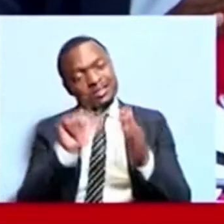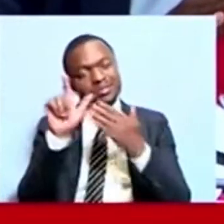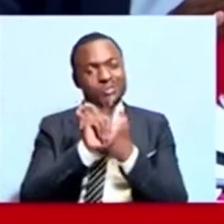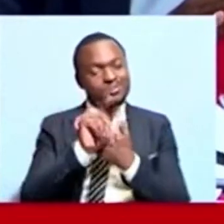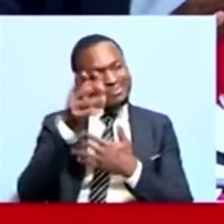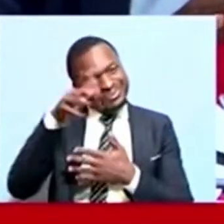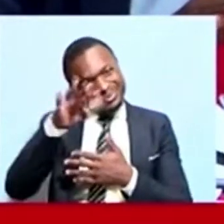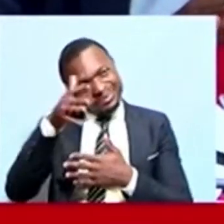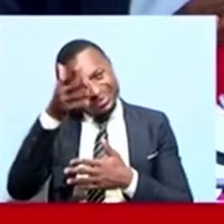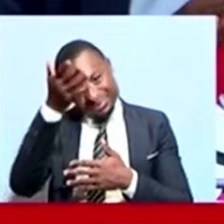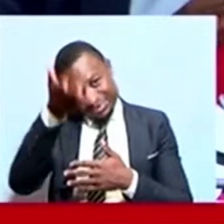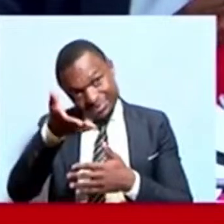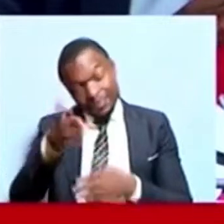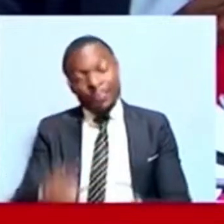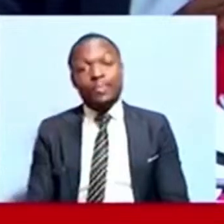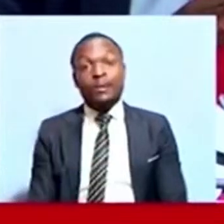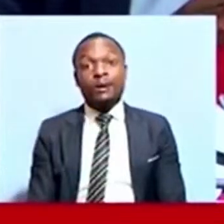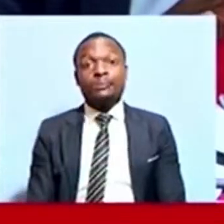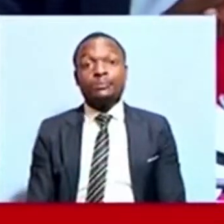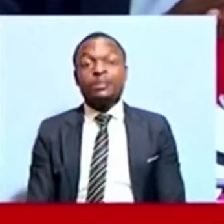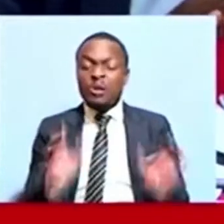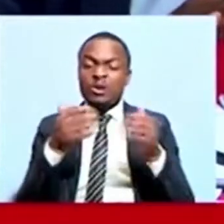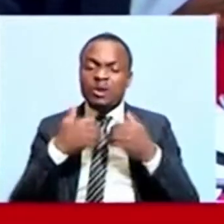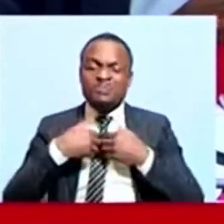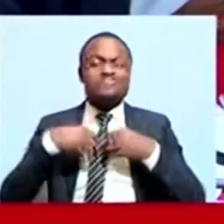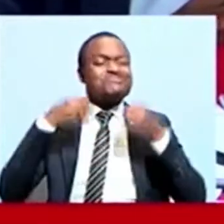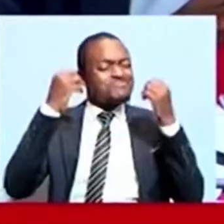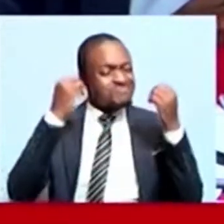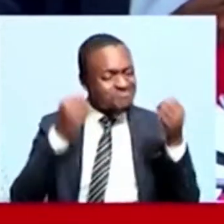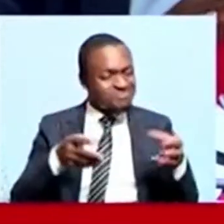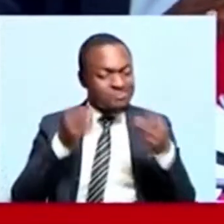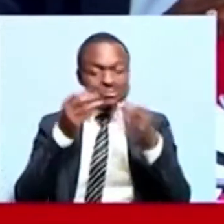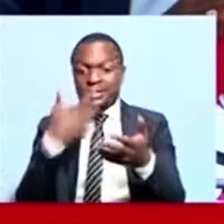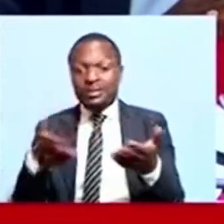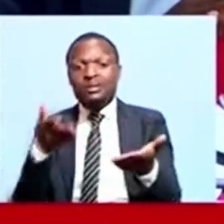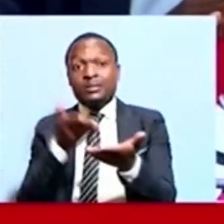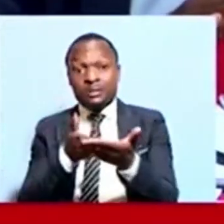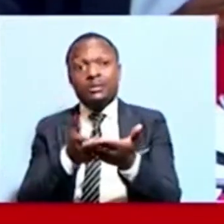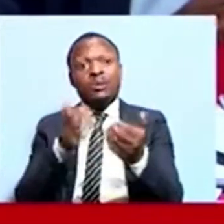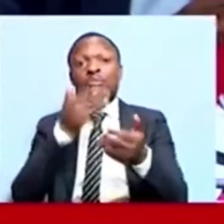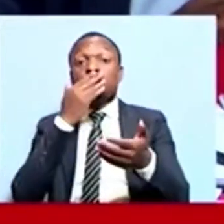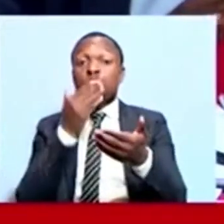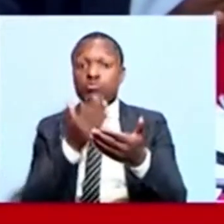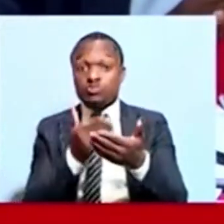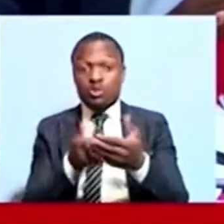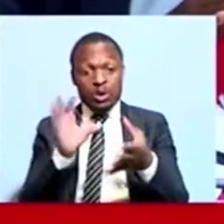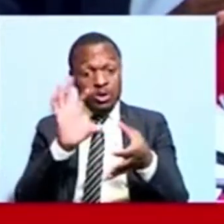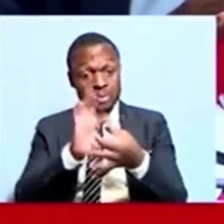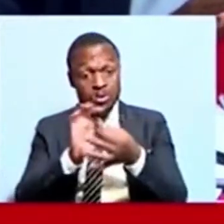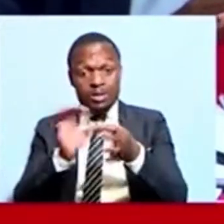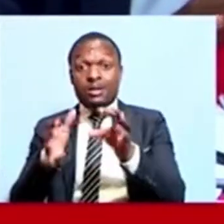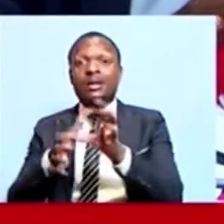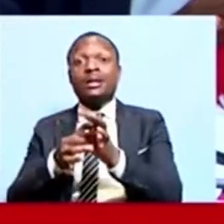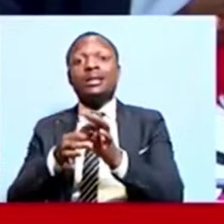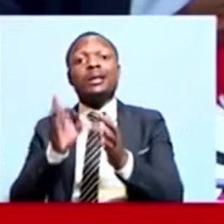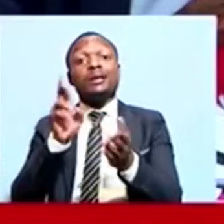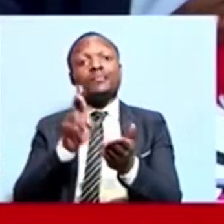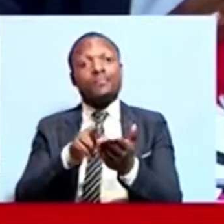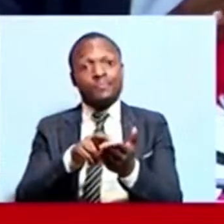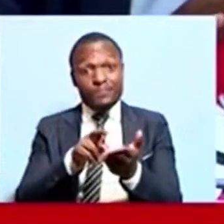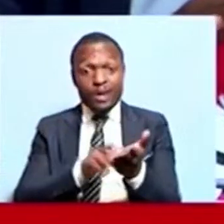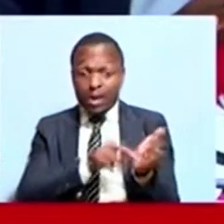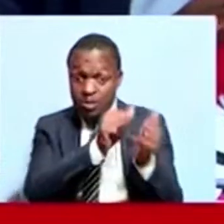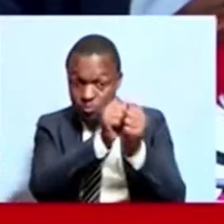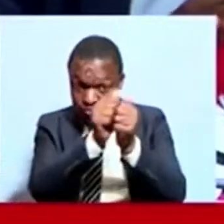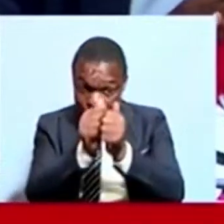there, where we have a lot of these things. We want a very good coordinated report so that together we